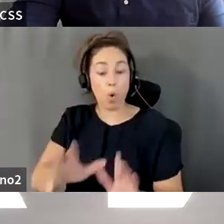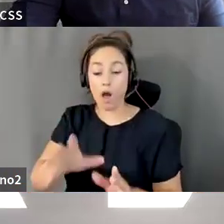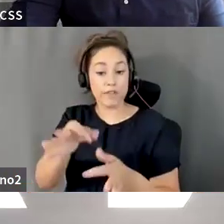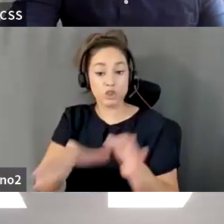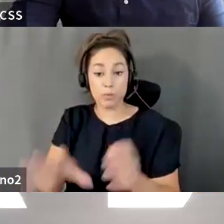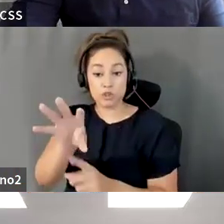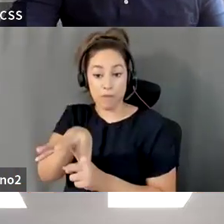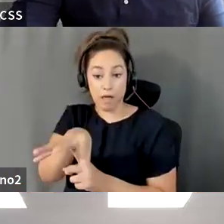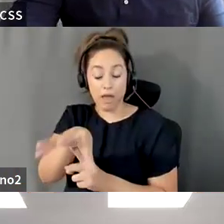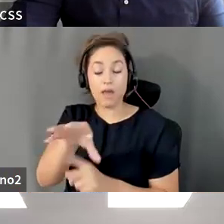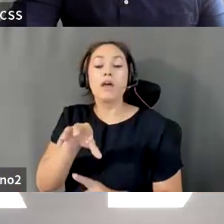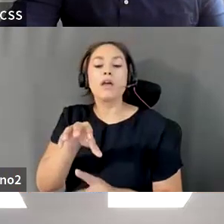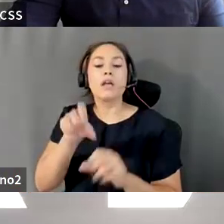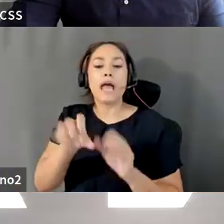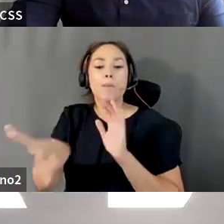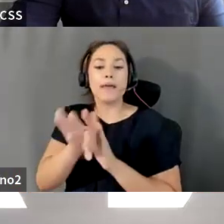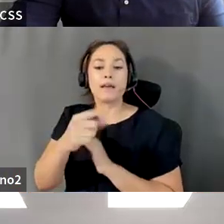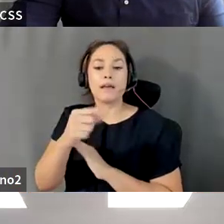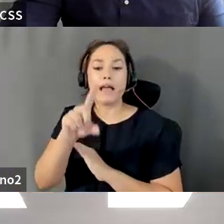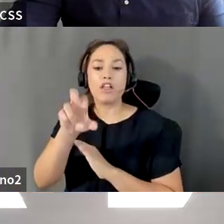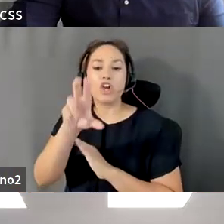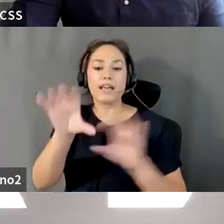choose the gallery setting and change that back.